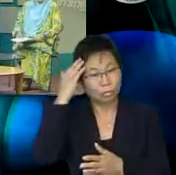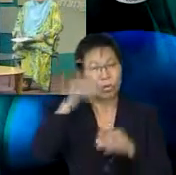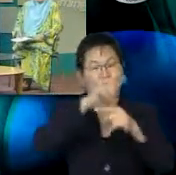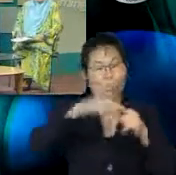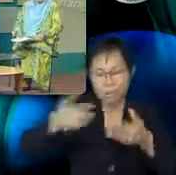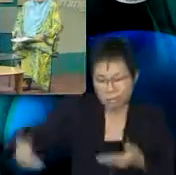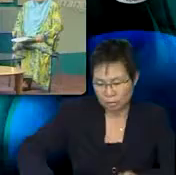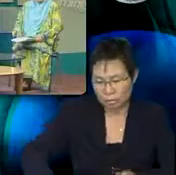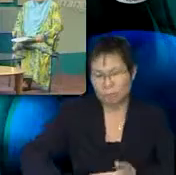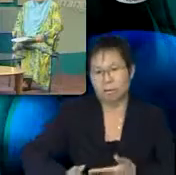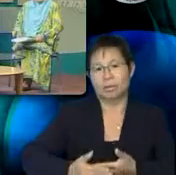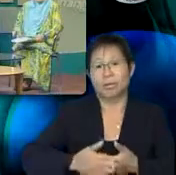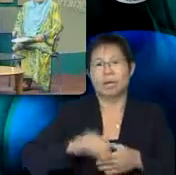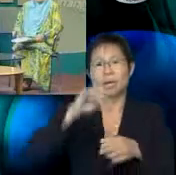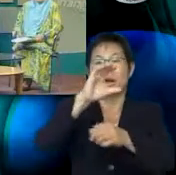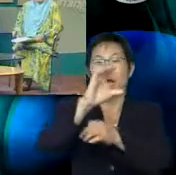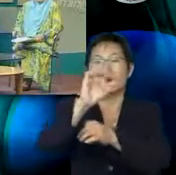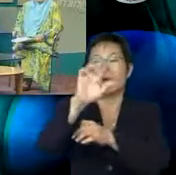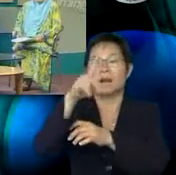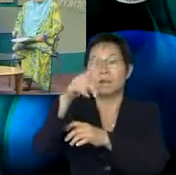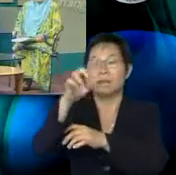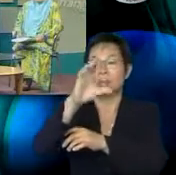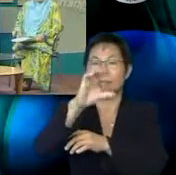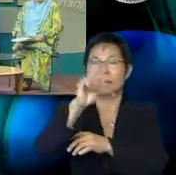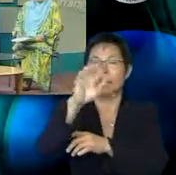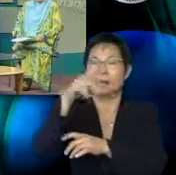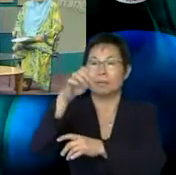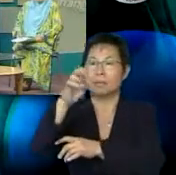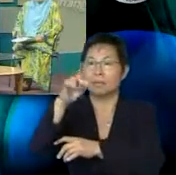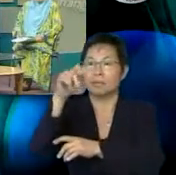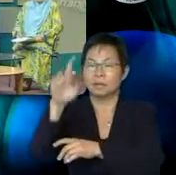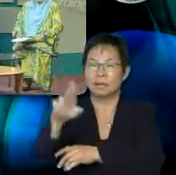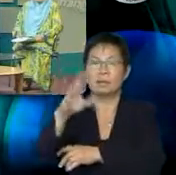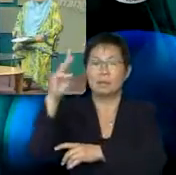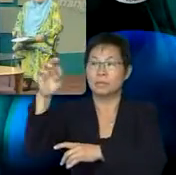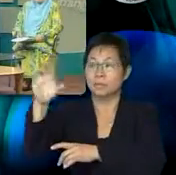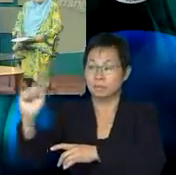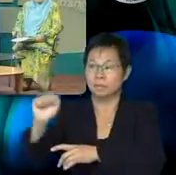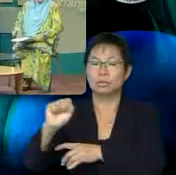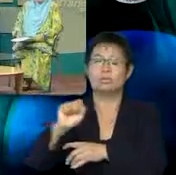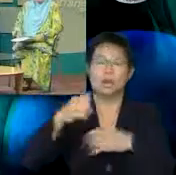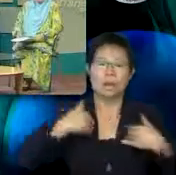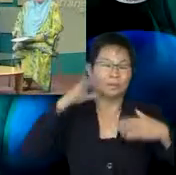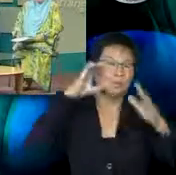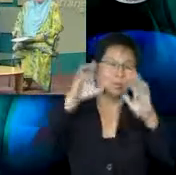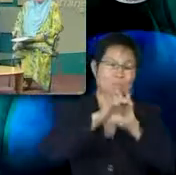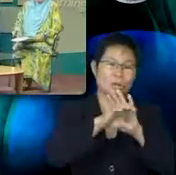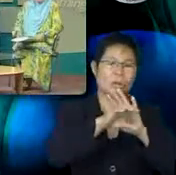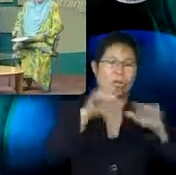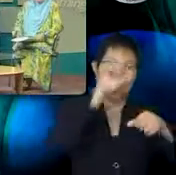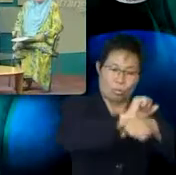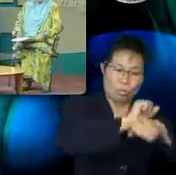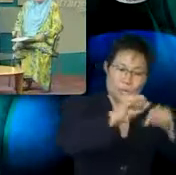when introducing the carpenter, Mr. Chu has a picture of a workstation where a